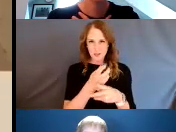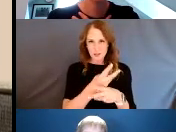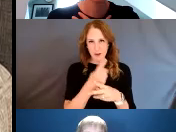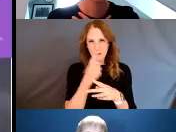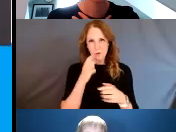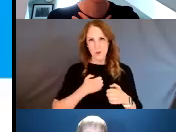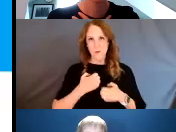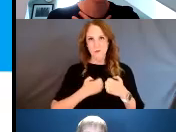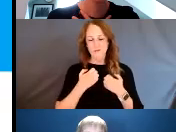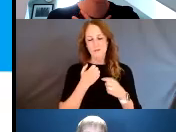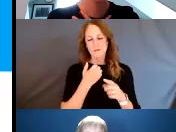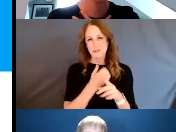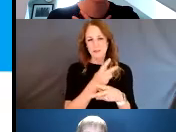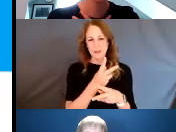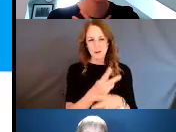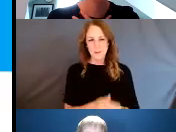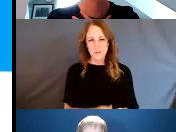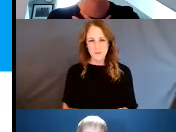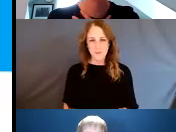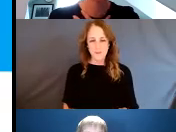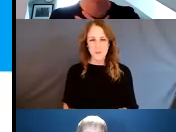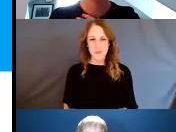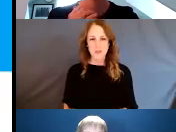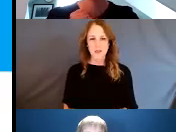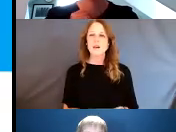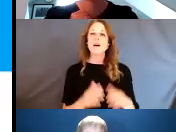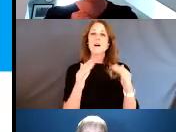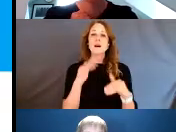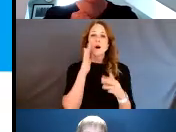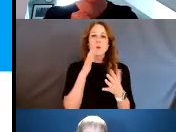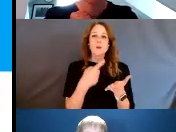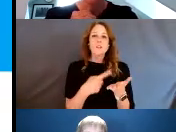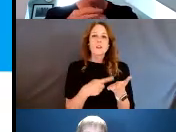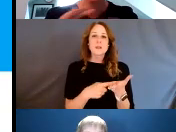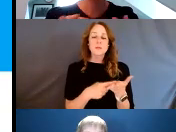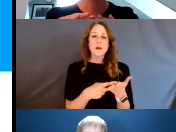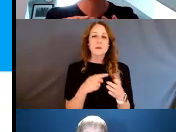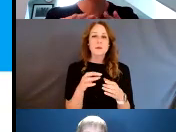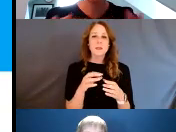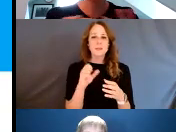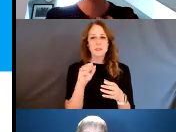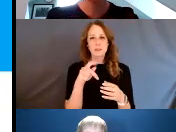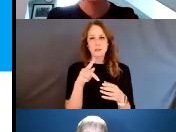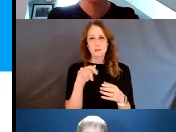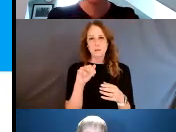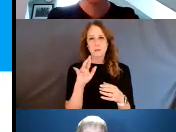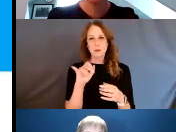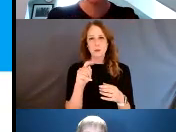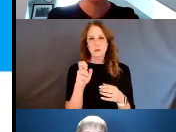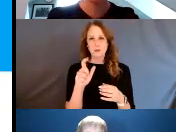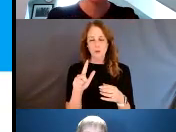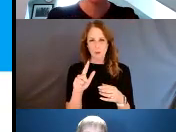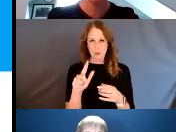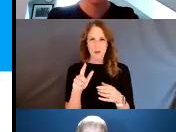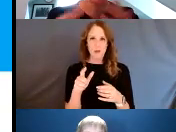Stephanie. Great. So the next one we're going to talk about is spiritual self-care. And what you just put in